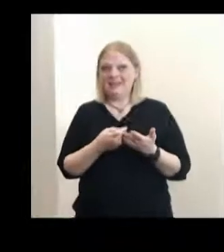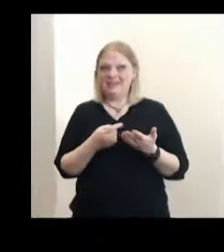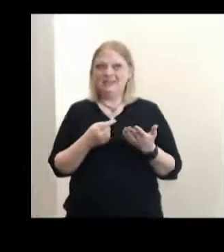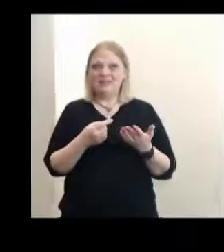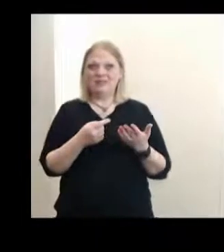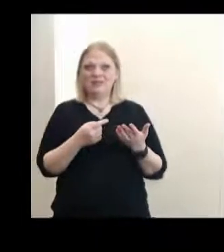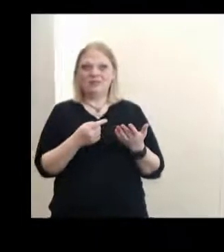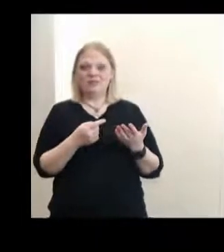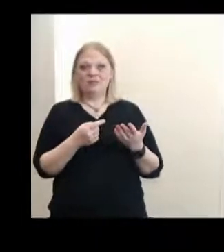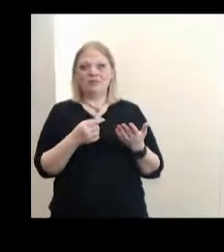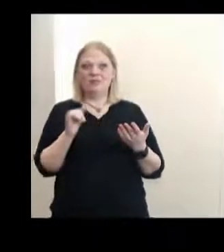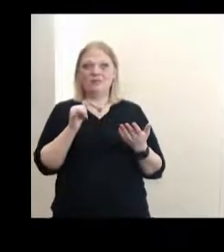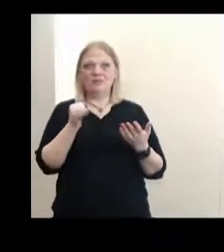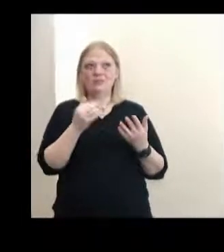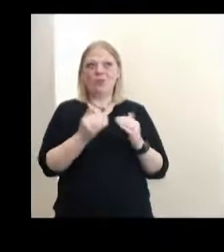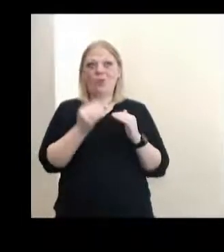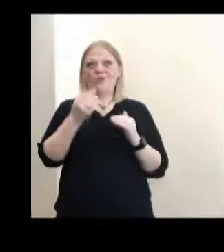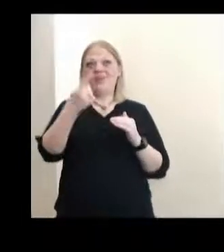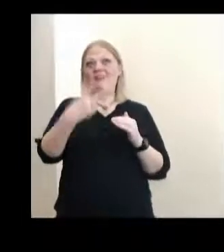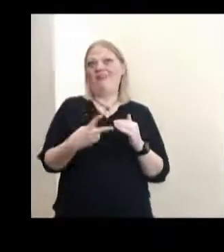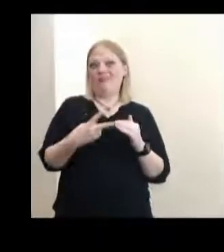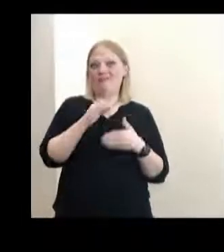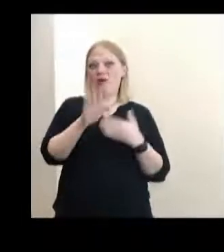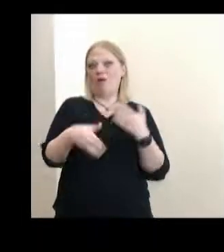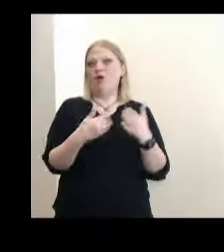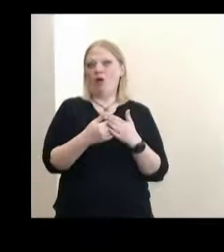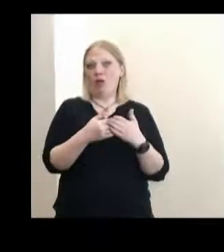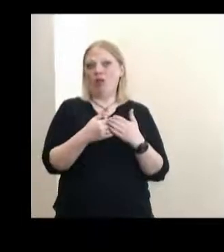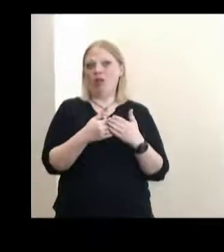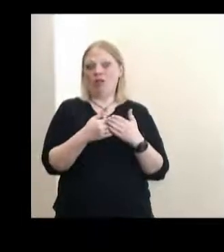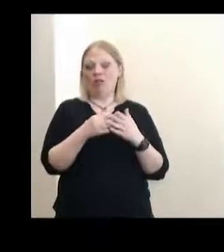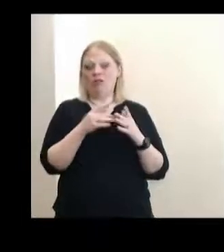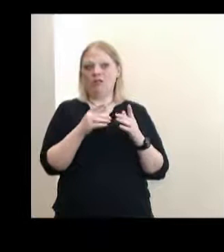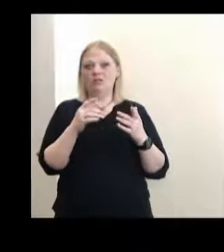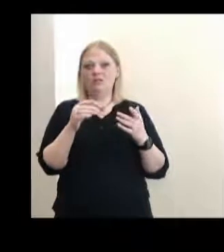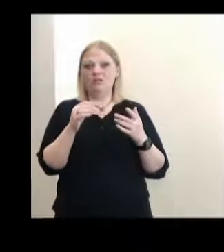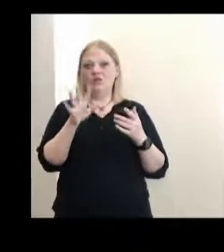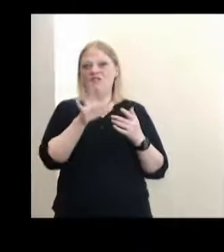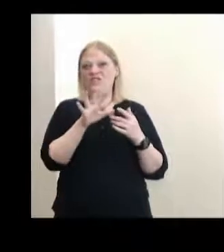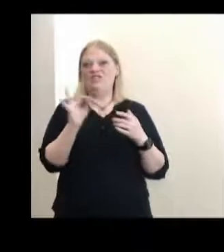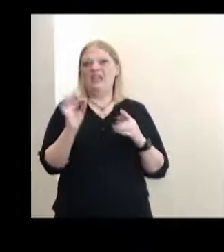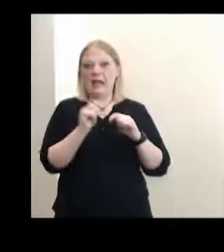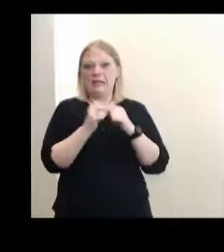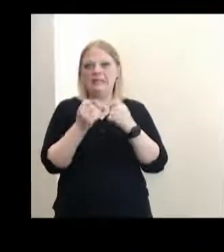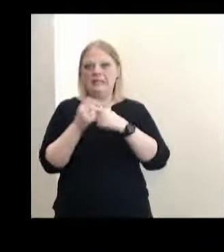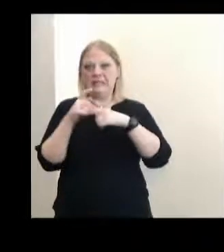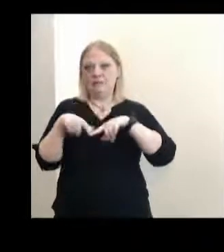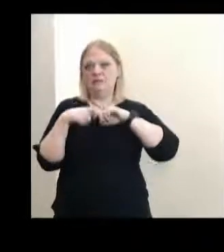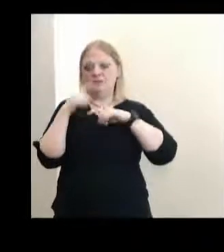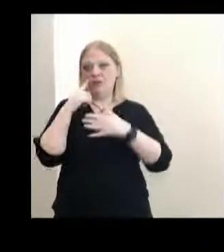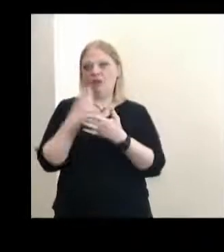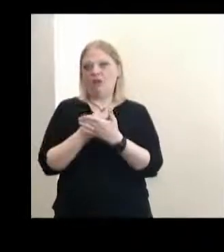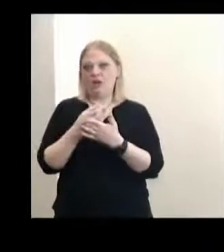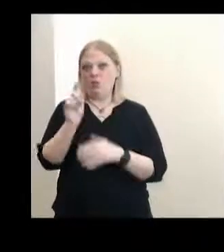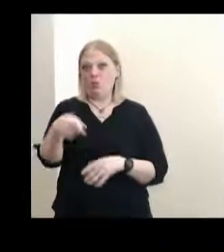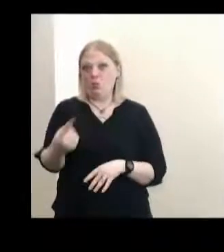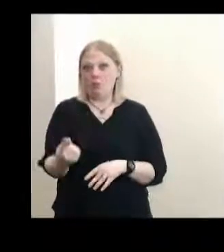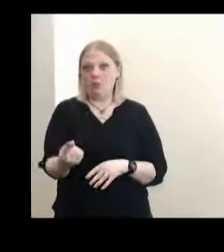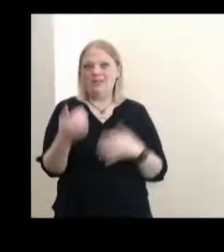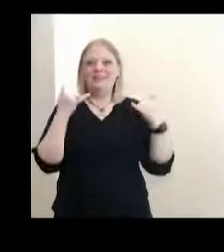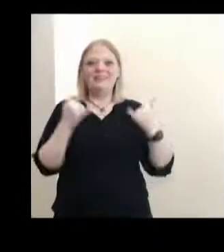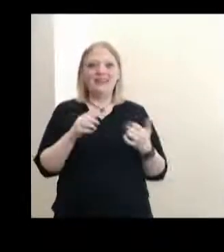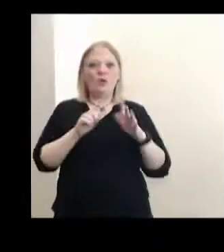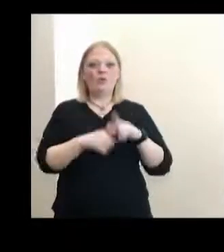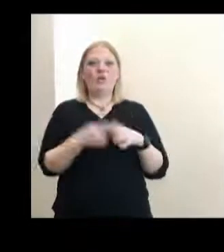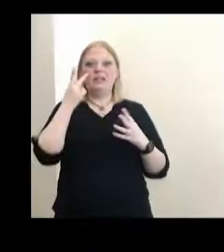a little more than half of these cases, 59 of the 115 teams. And then now we're starting to see